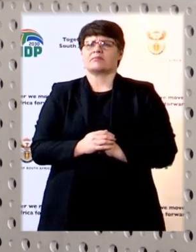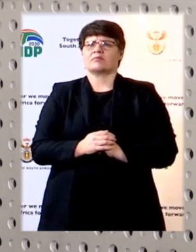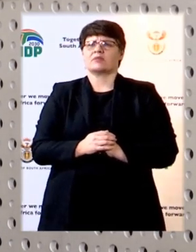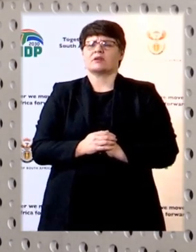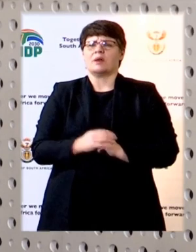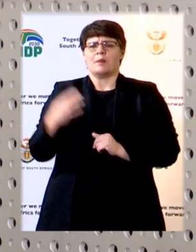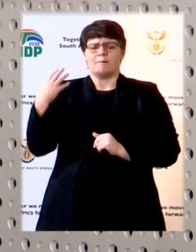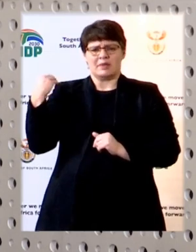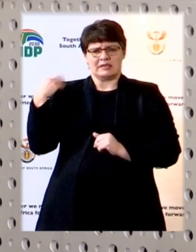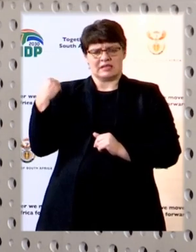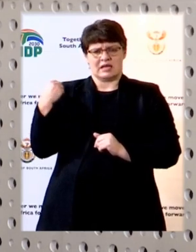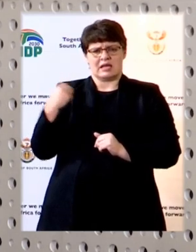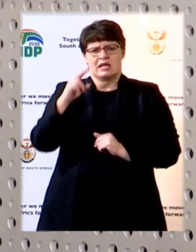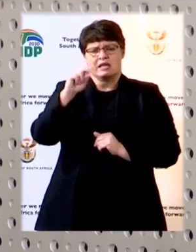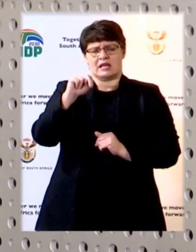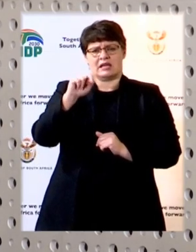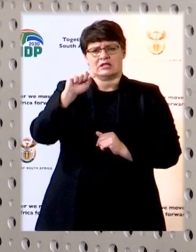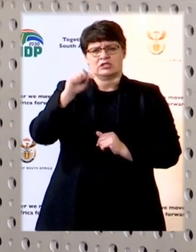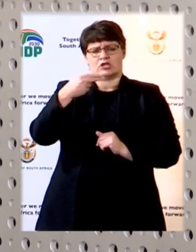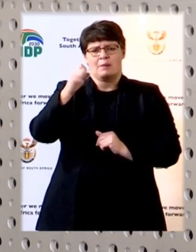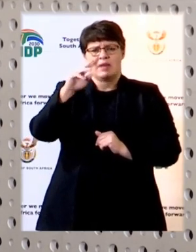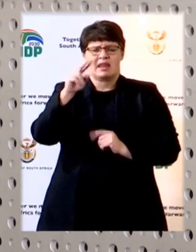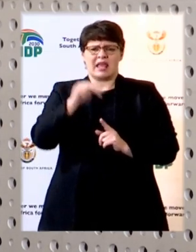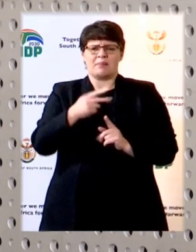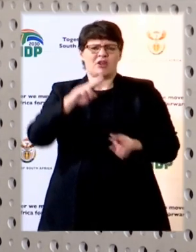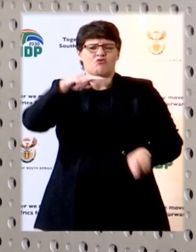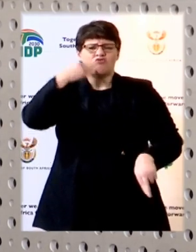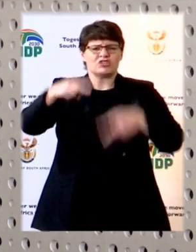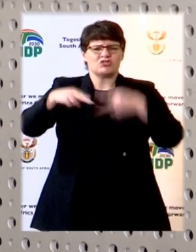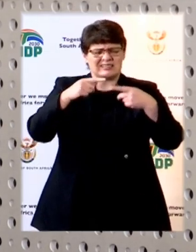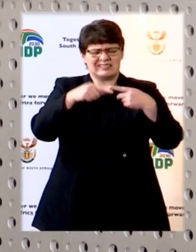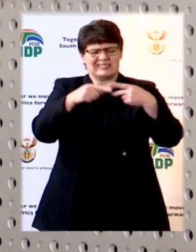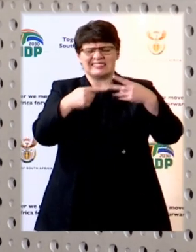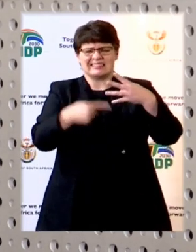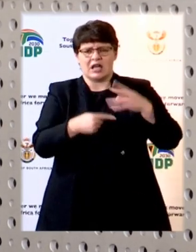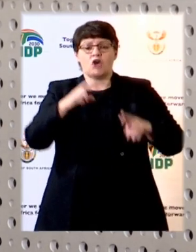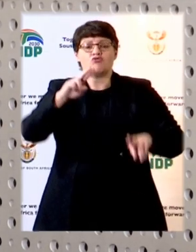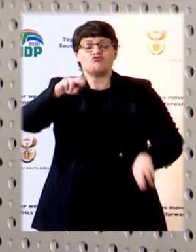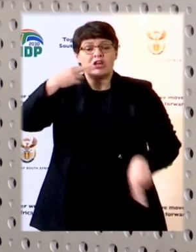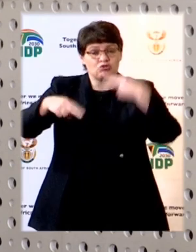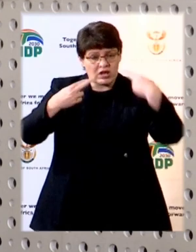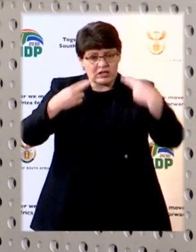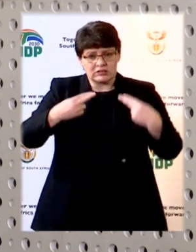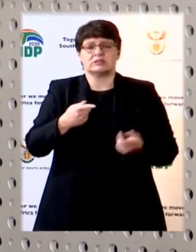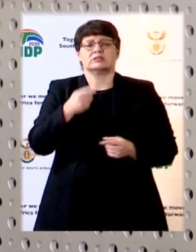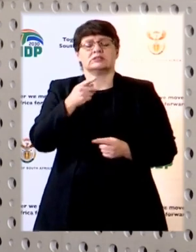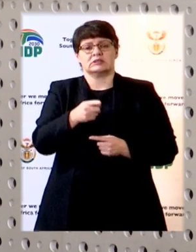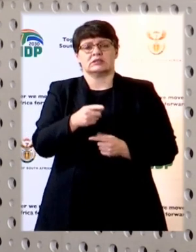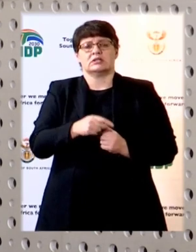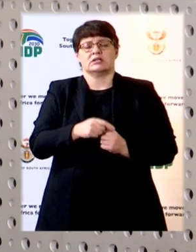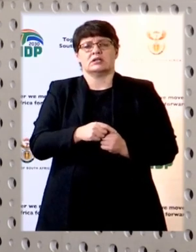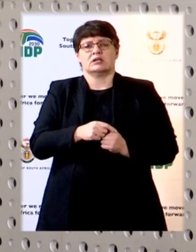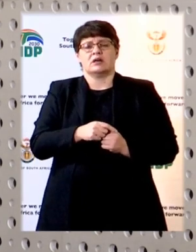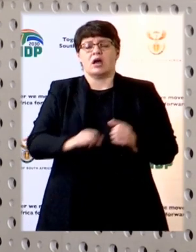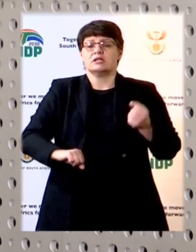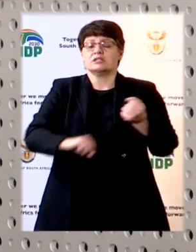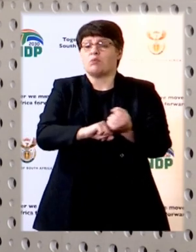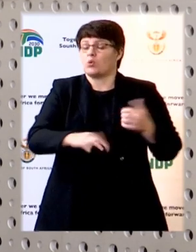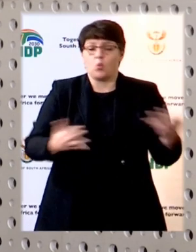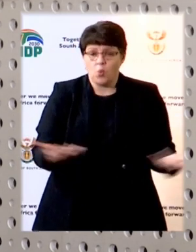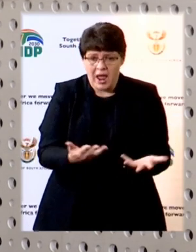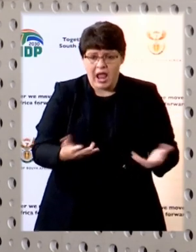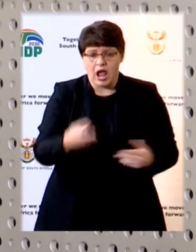Minister Ntshavheni, which affects the restaurants and also the issues. The restaurants are supported through the Tourism